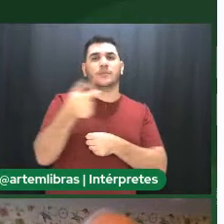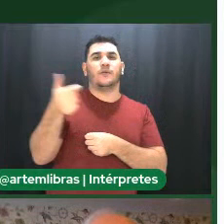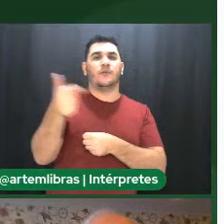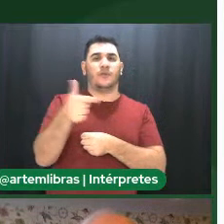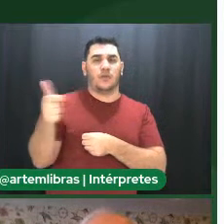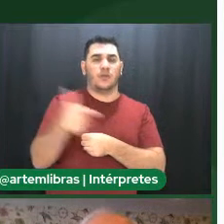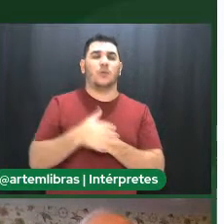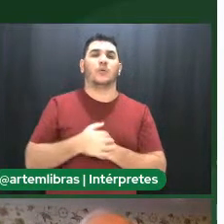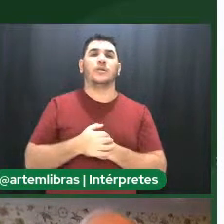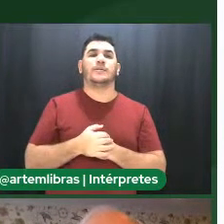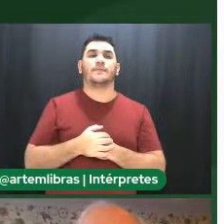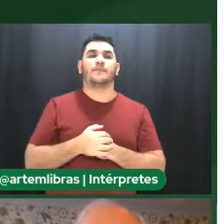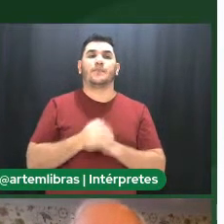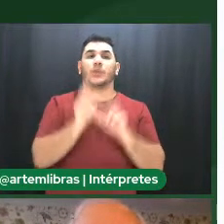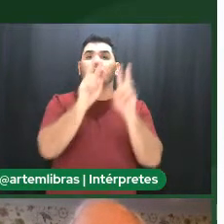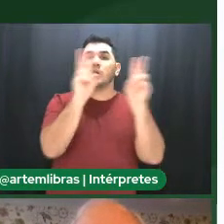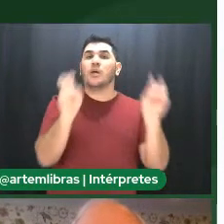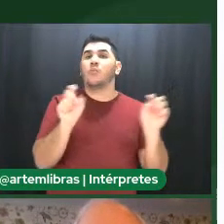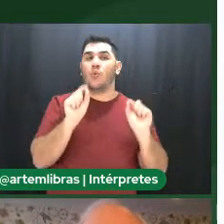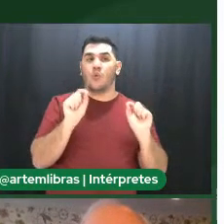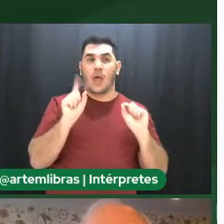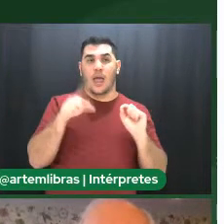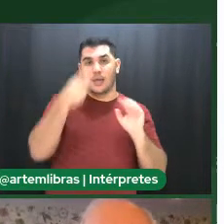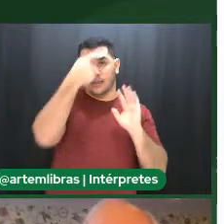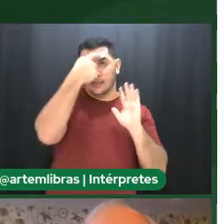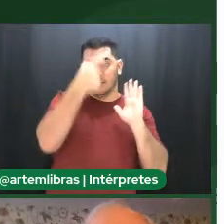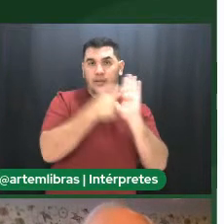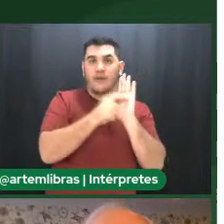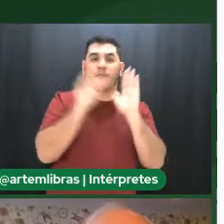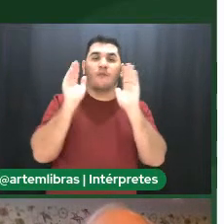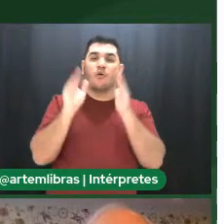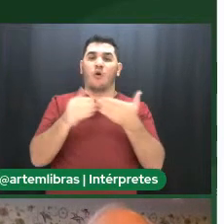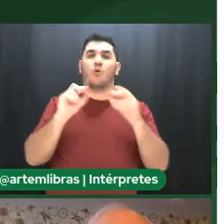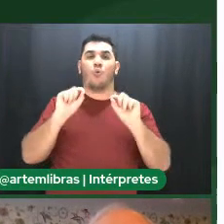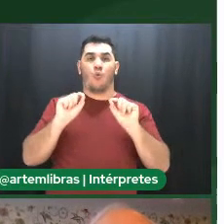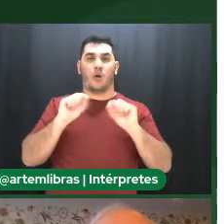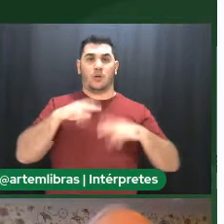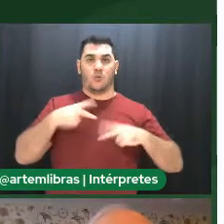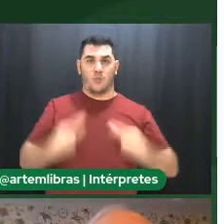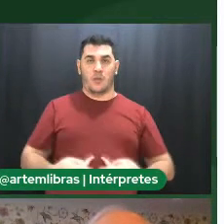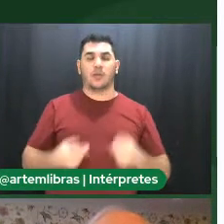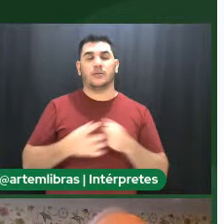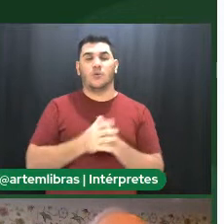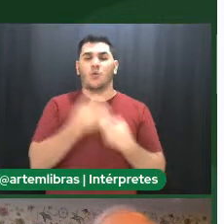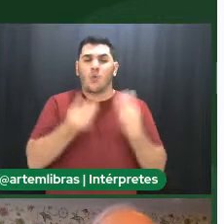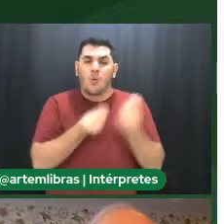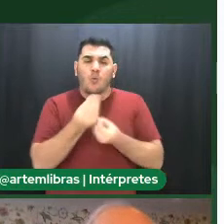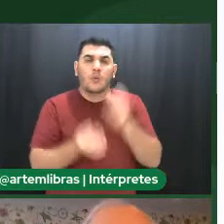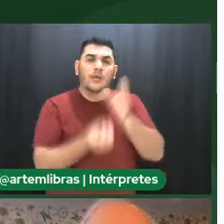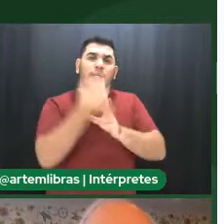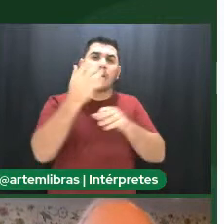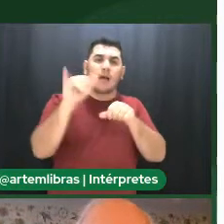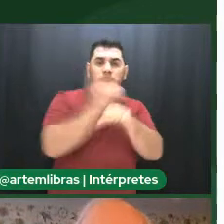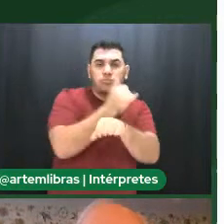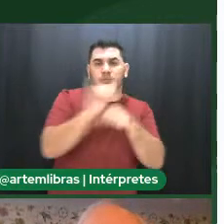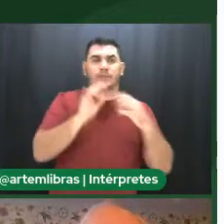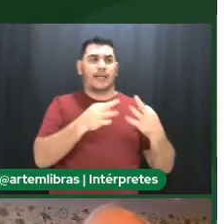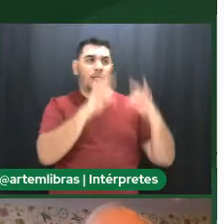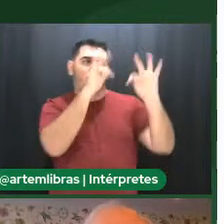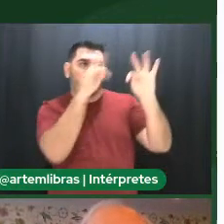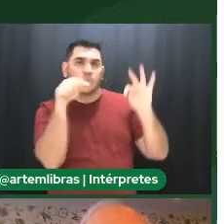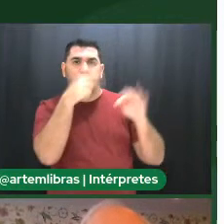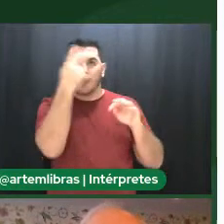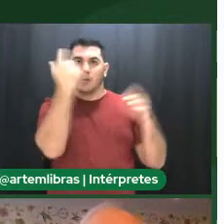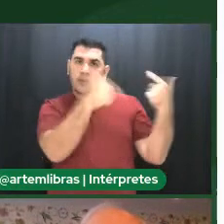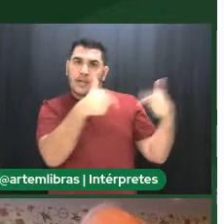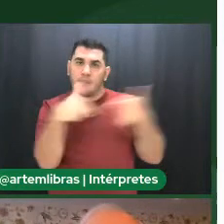AI, how to build technologies that let people work together and support their work. Alan Mackworth at the University